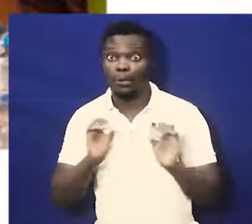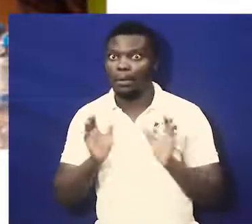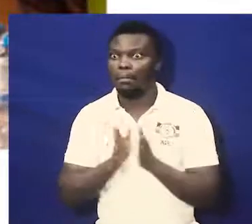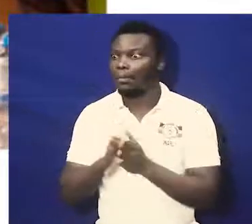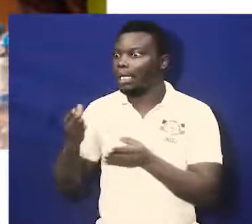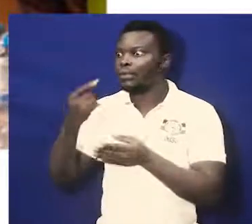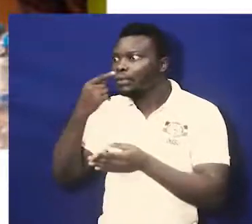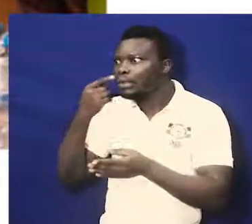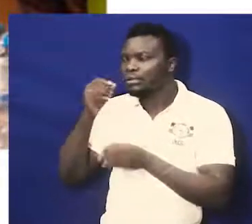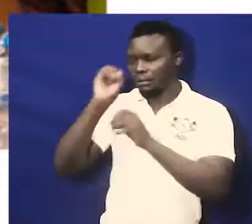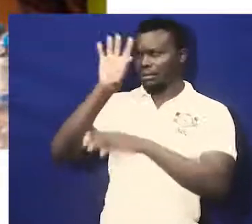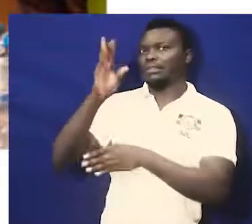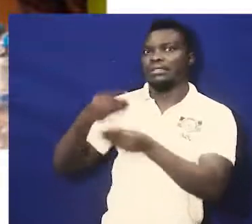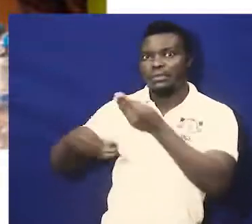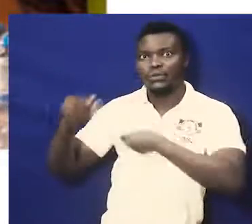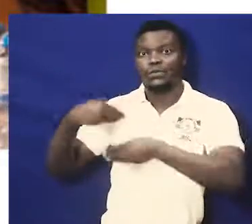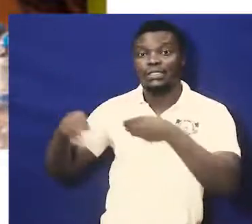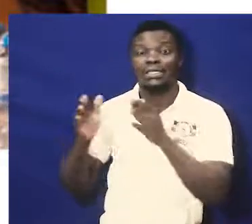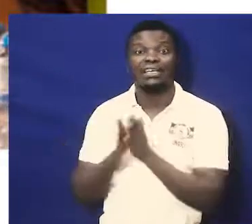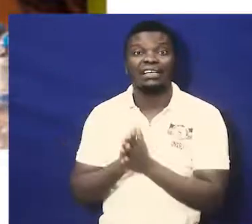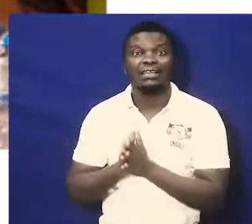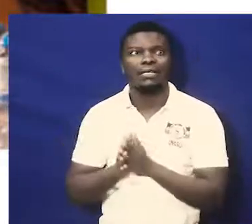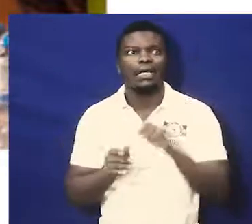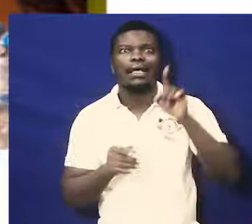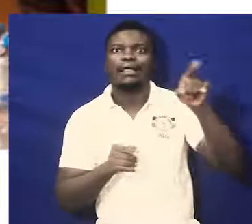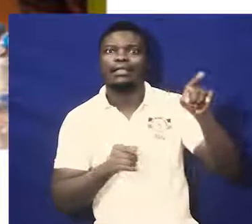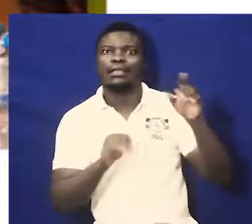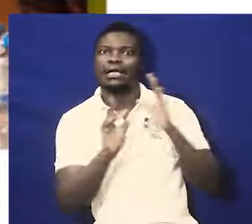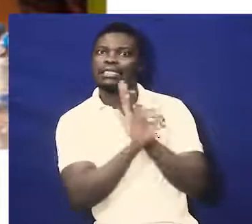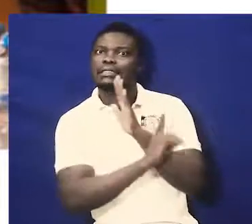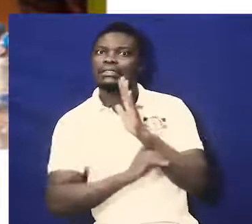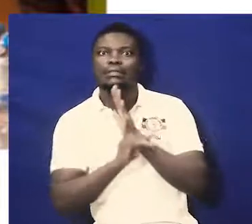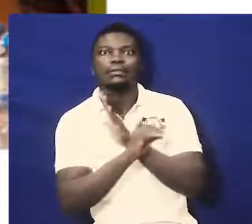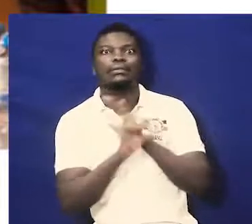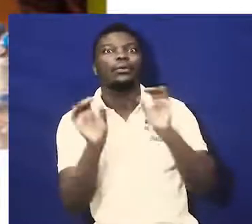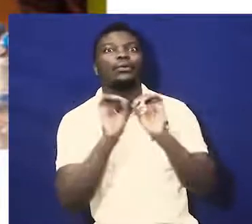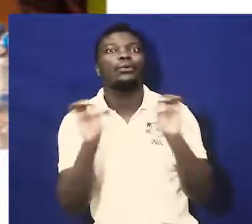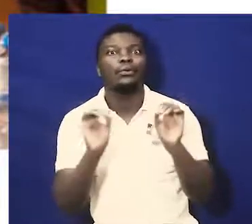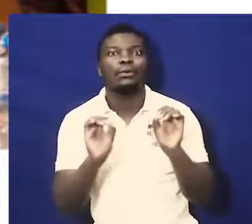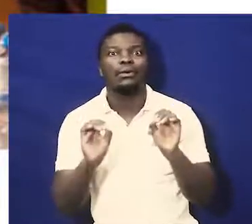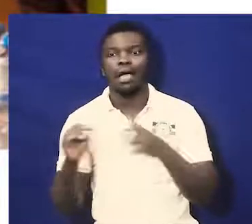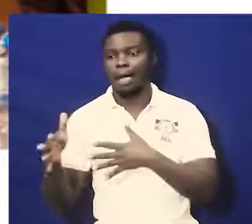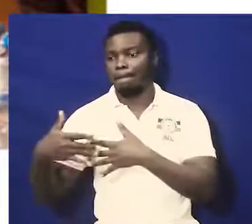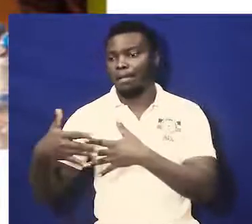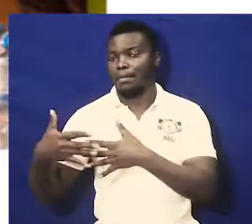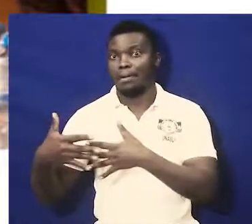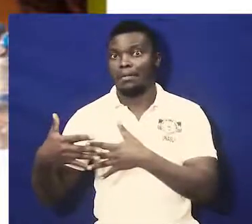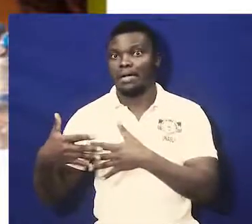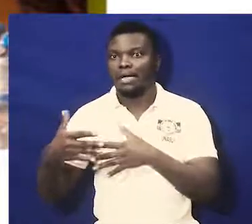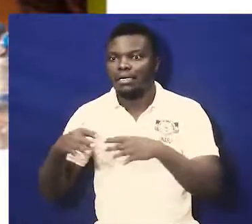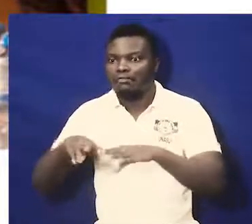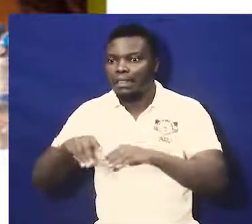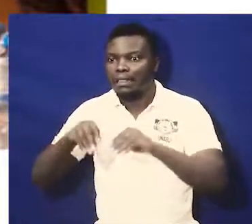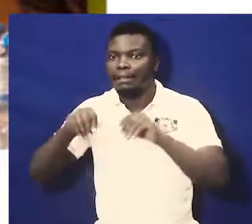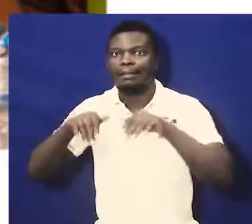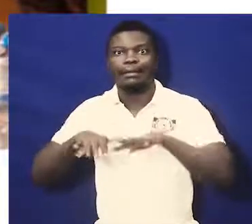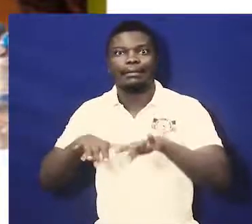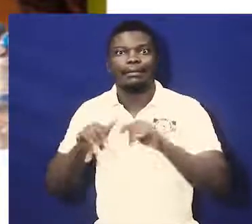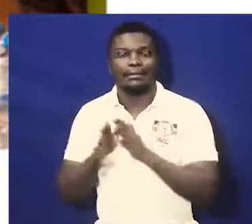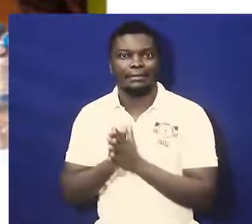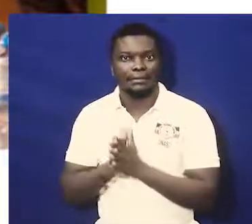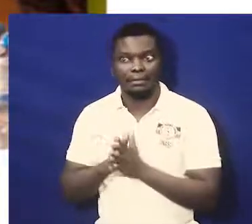even in our sub-county, there is no factory for baking flour, but she sells it.